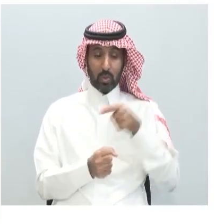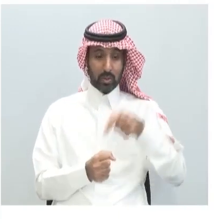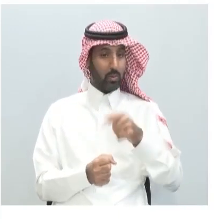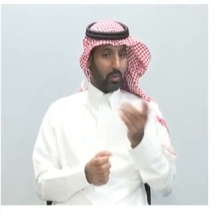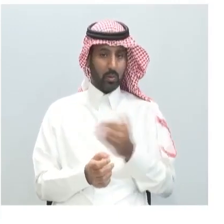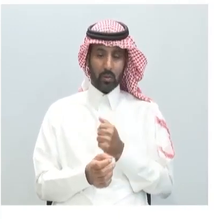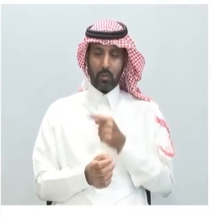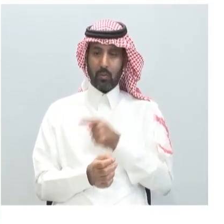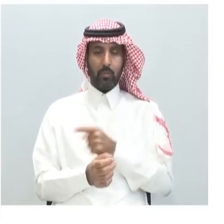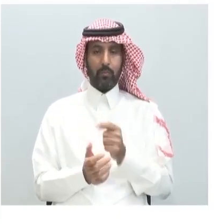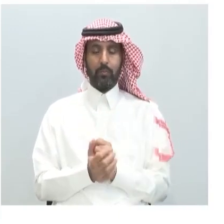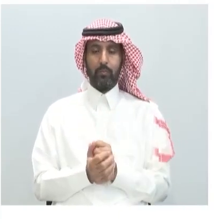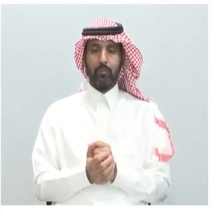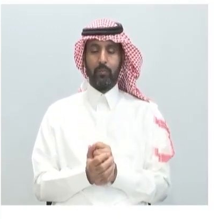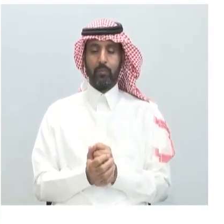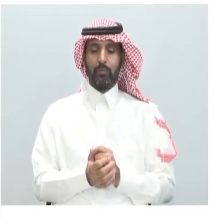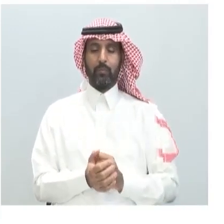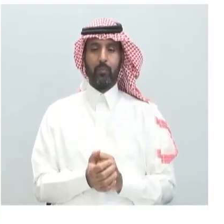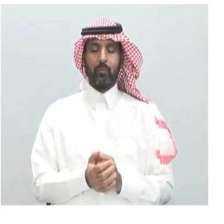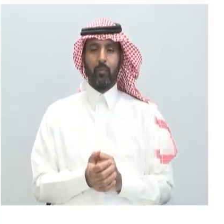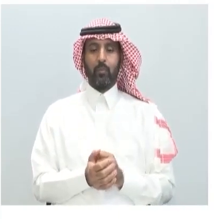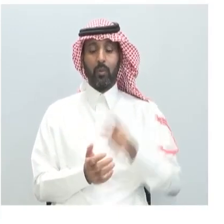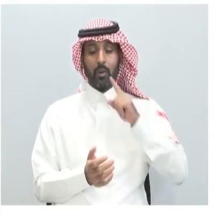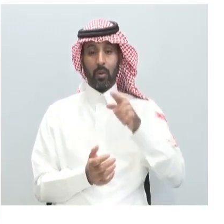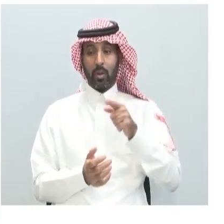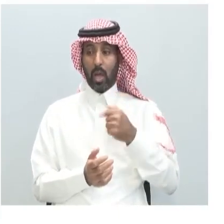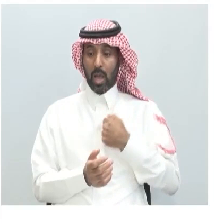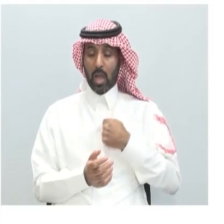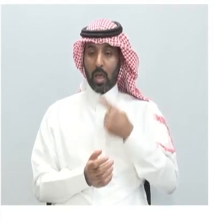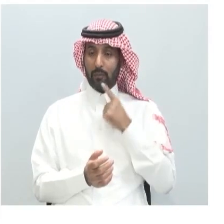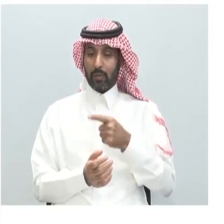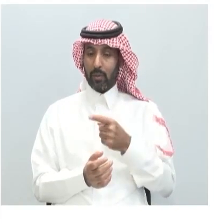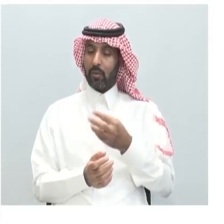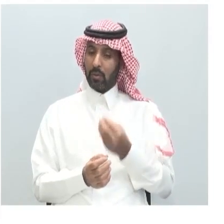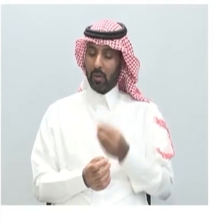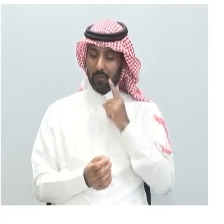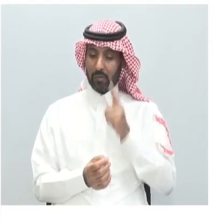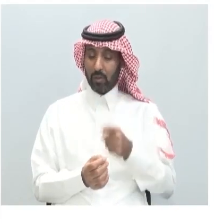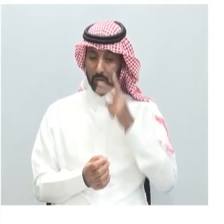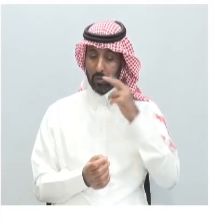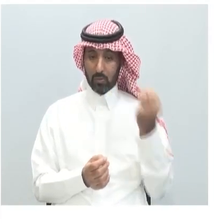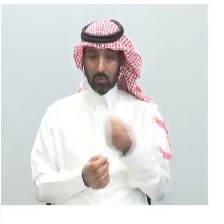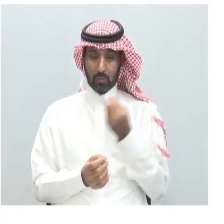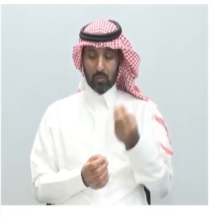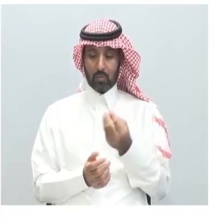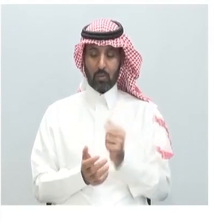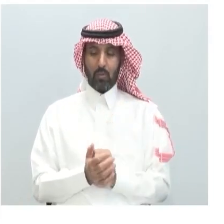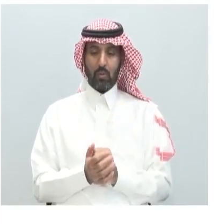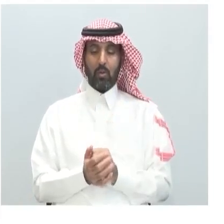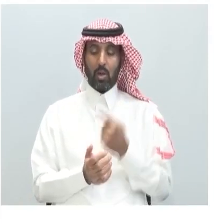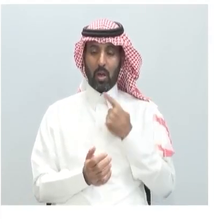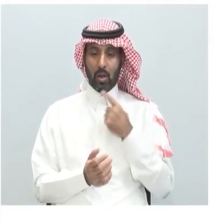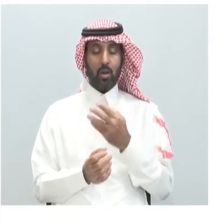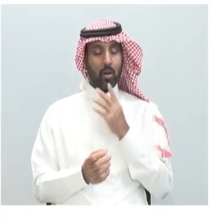are not well enough to go to work today. I have enough days off to go on a trip. I have enough days